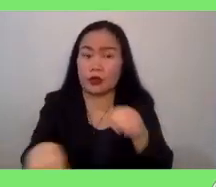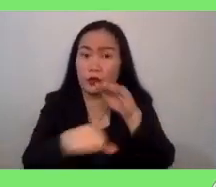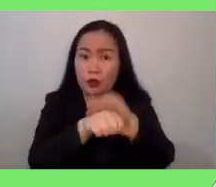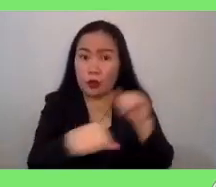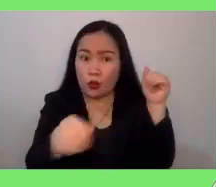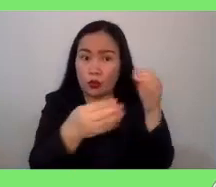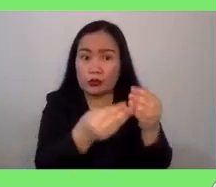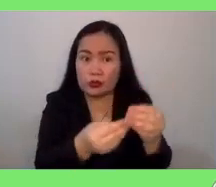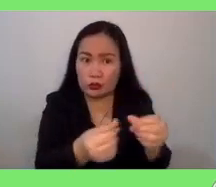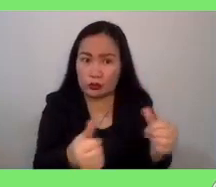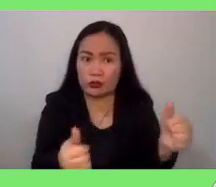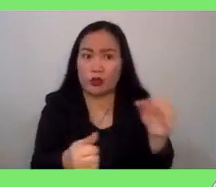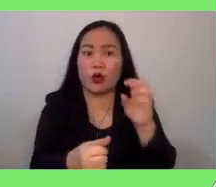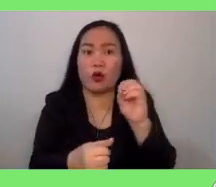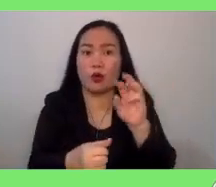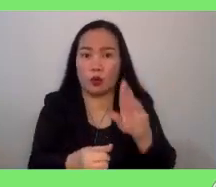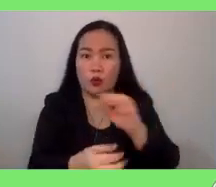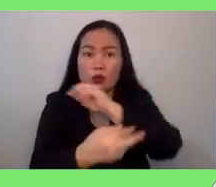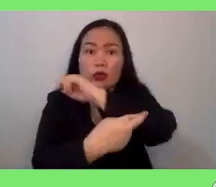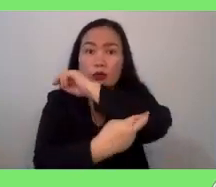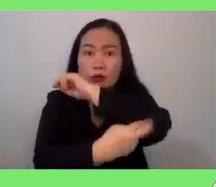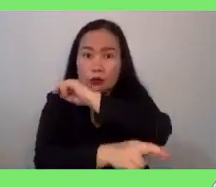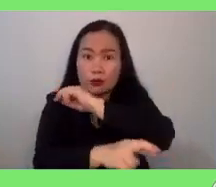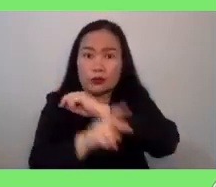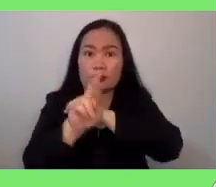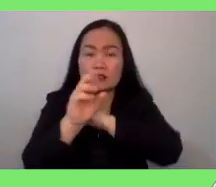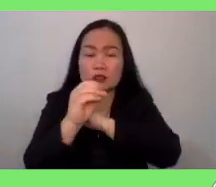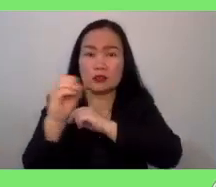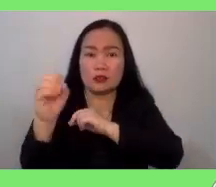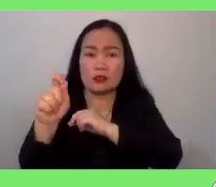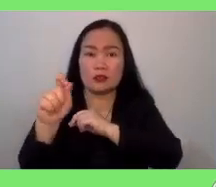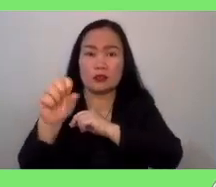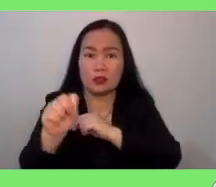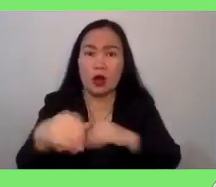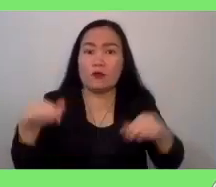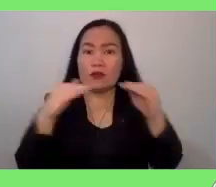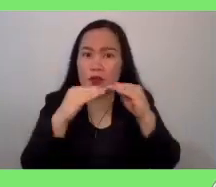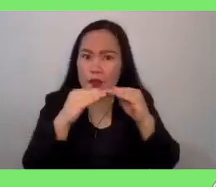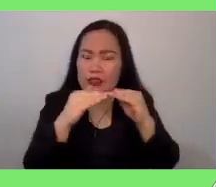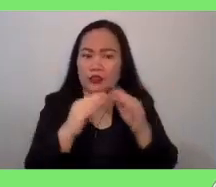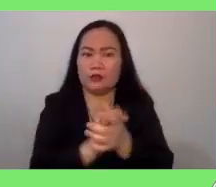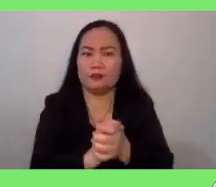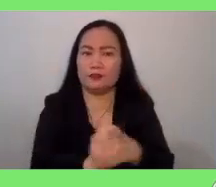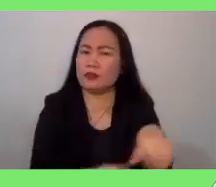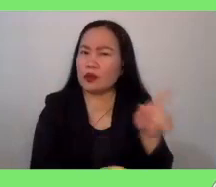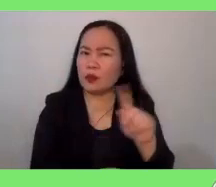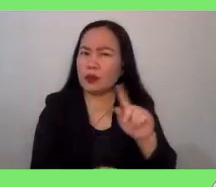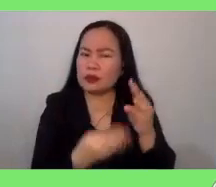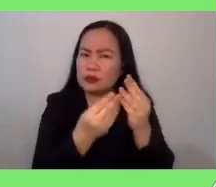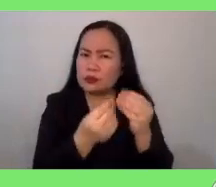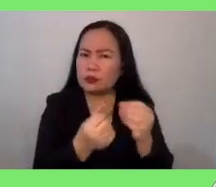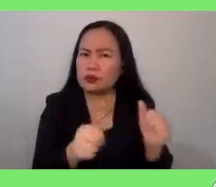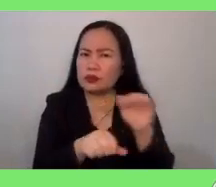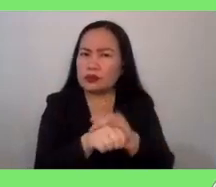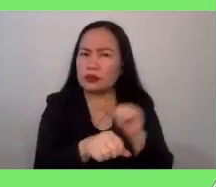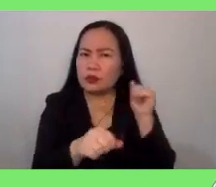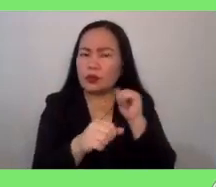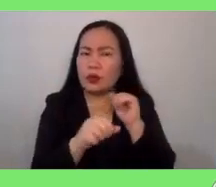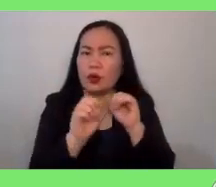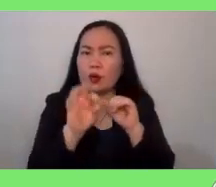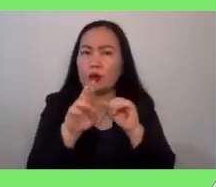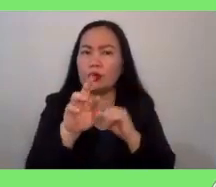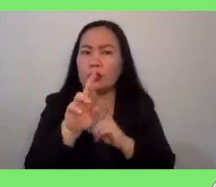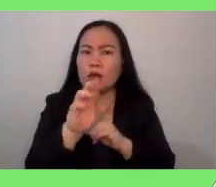called solutions or roots of the equations. So, ano nga ba itong solutions na tinatawag natin o